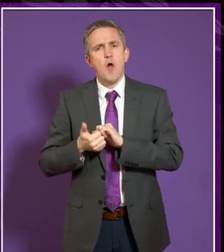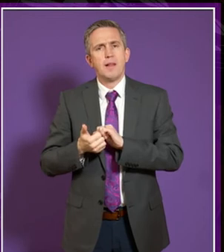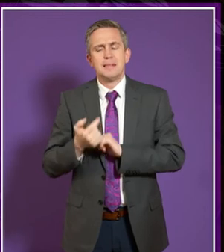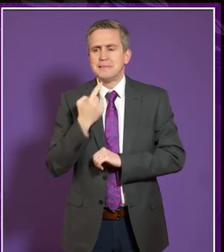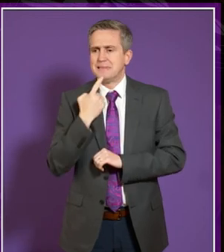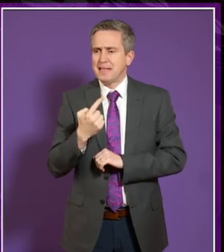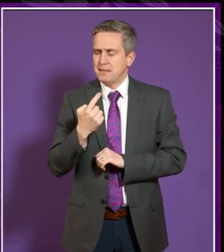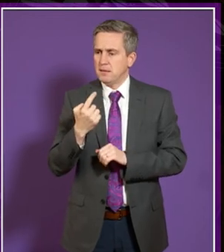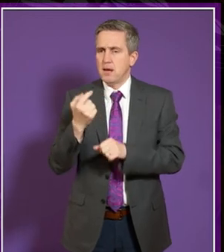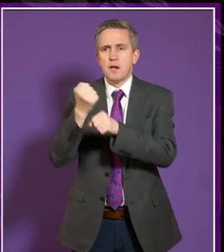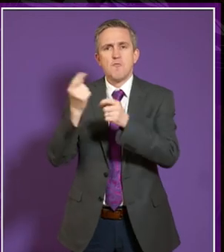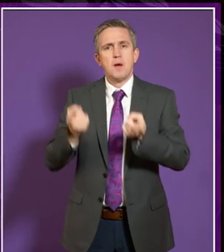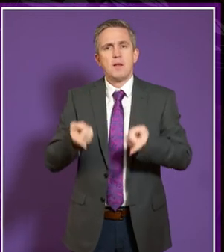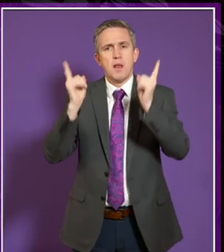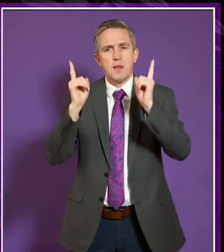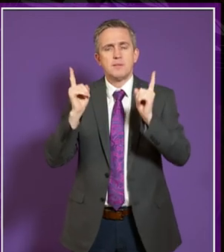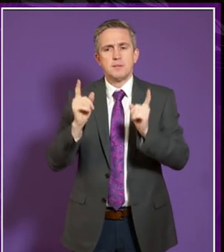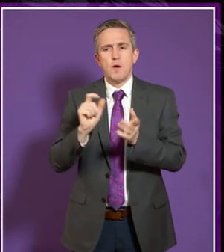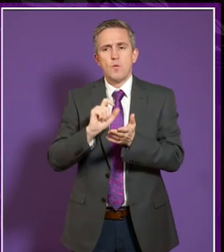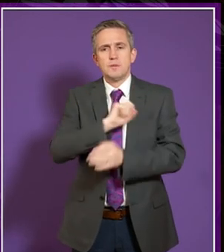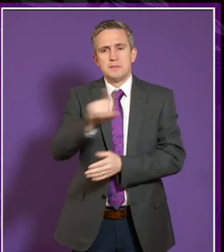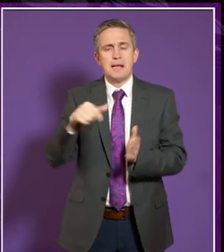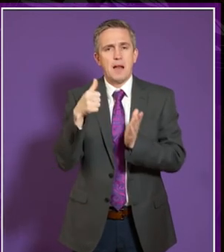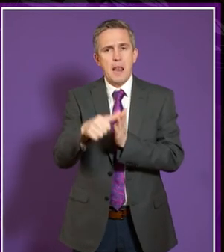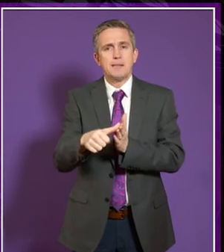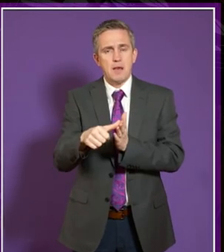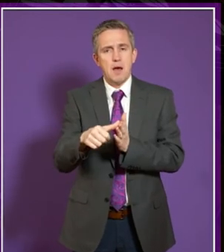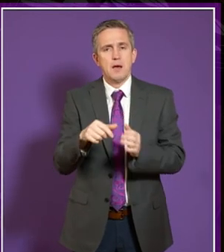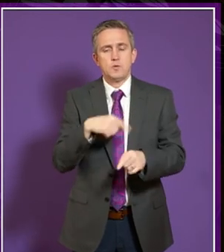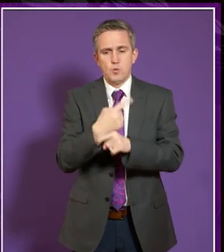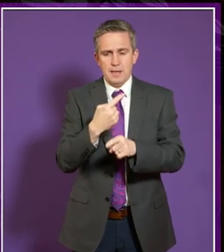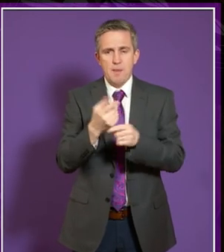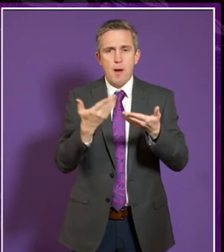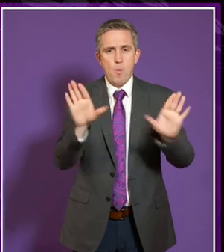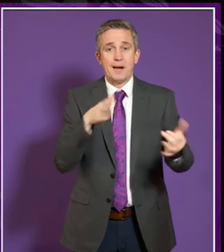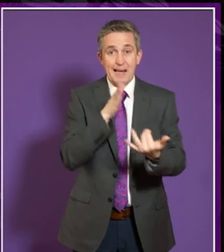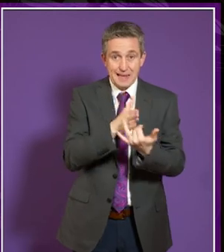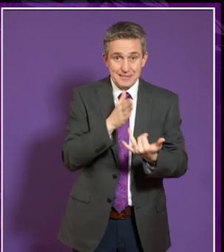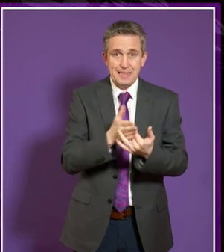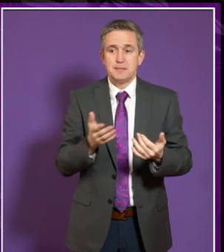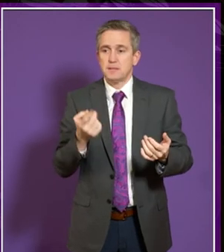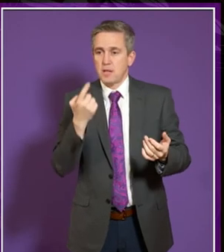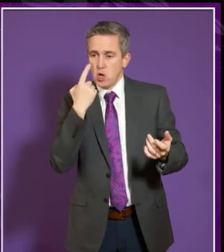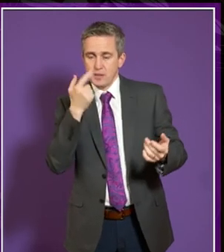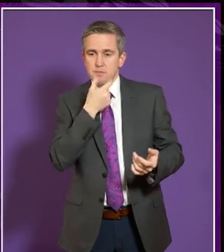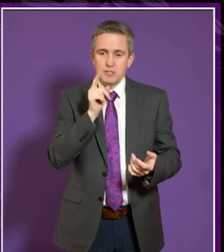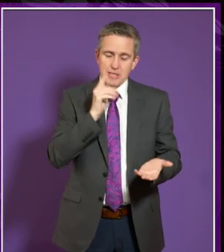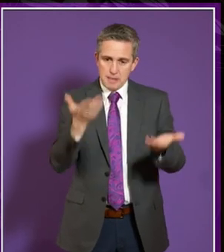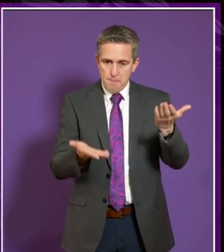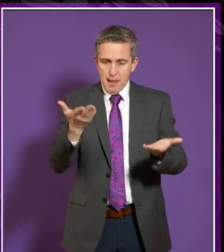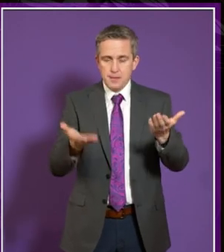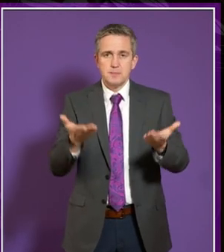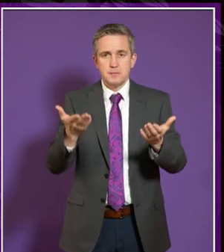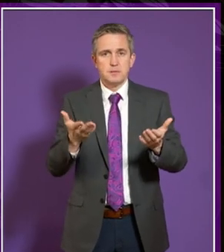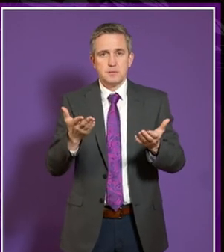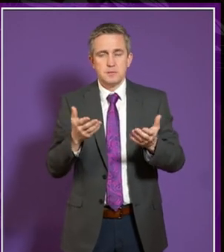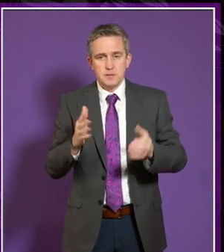it's a ministerial letter of guidance and within that talks about intersections and widening access gender balance stem etc and part of the intensification i think